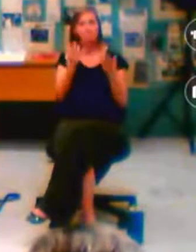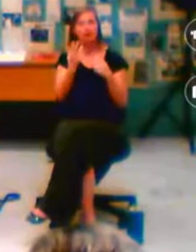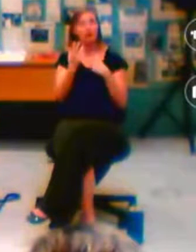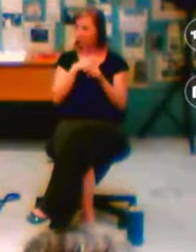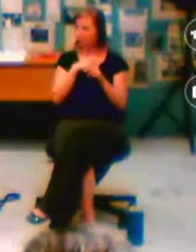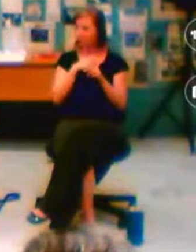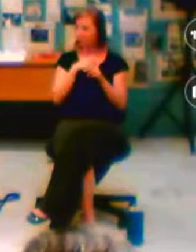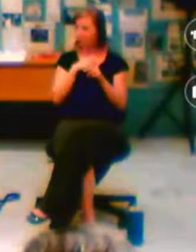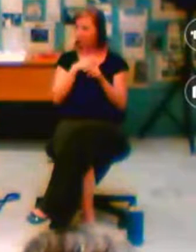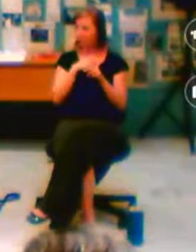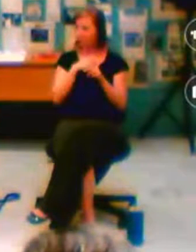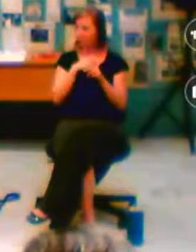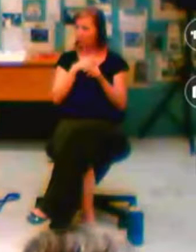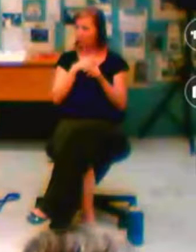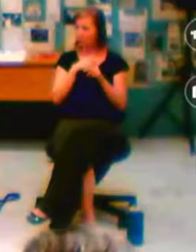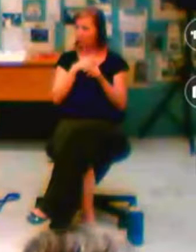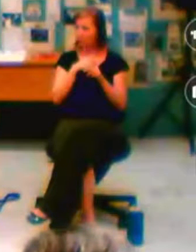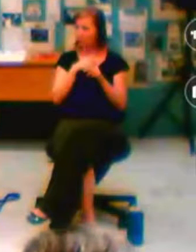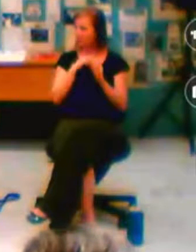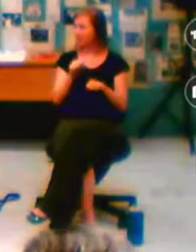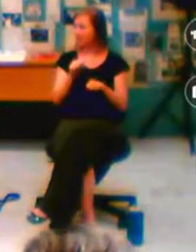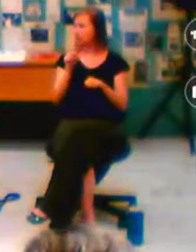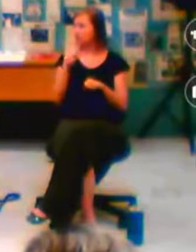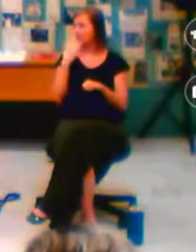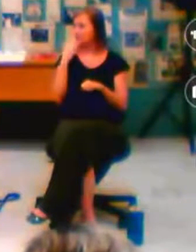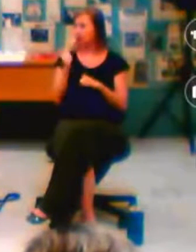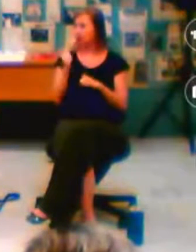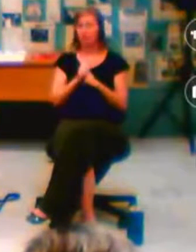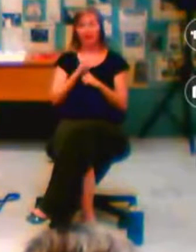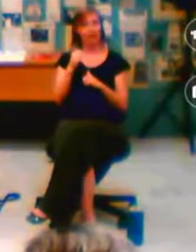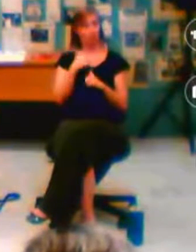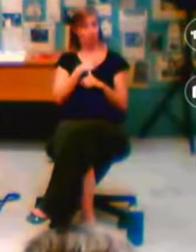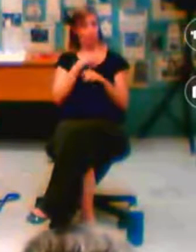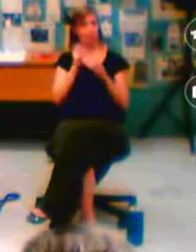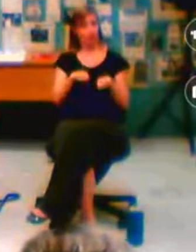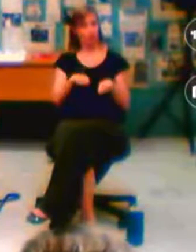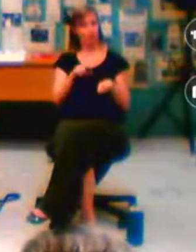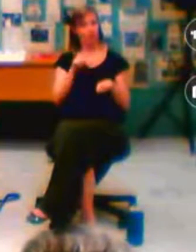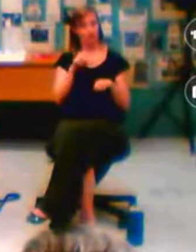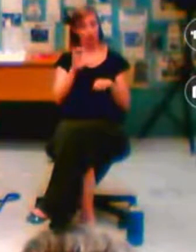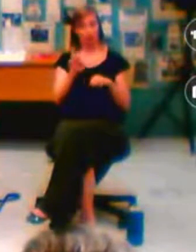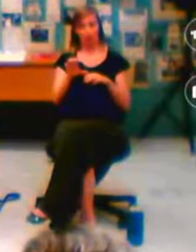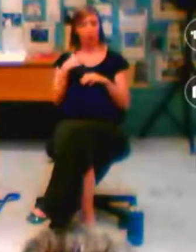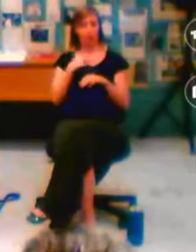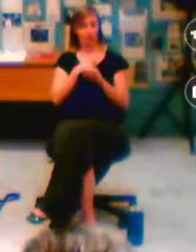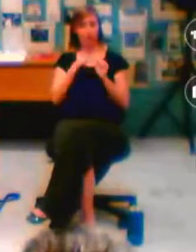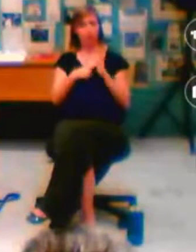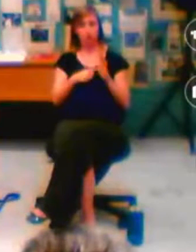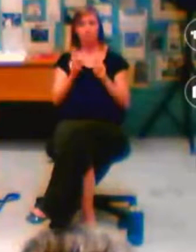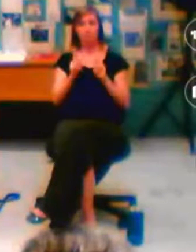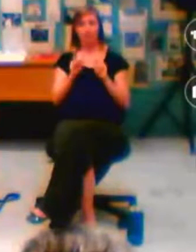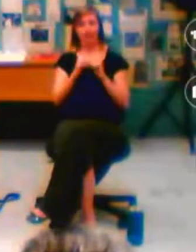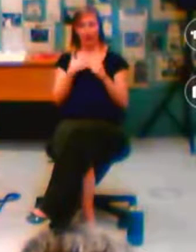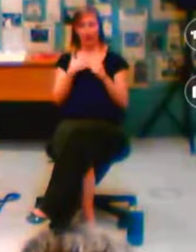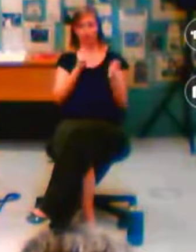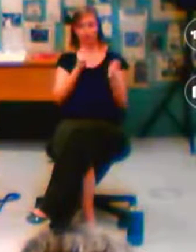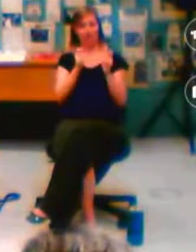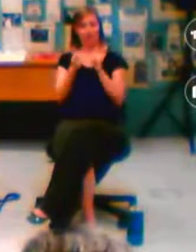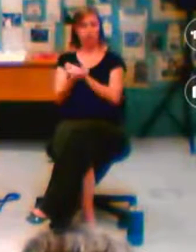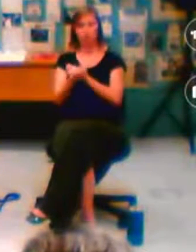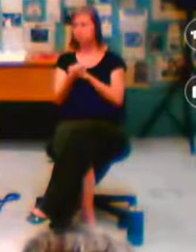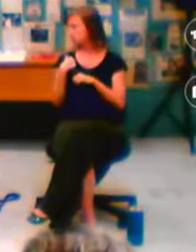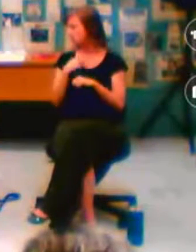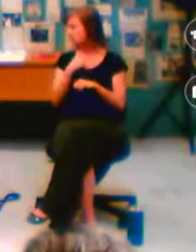can learn from. The truth is, we are the only country in the world that does not provide universal health